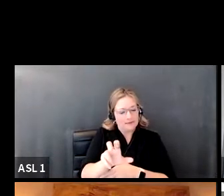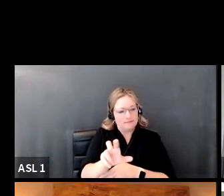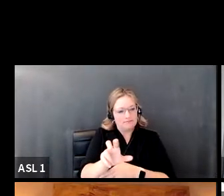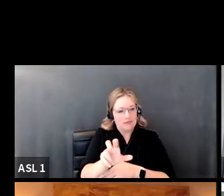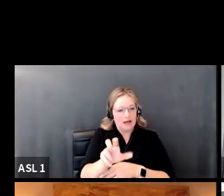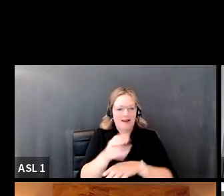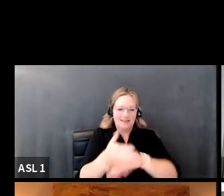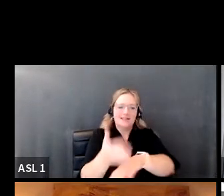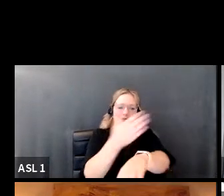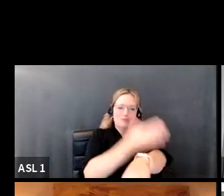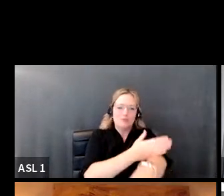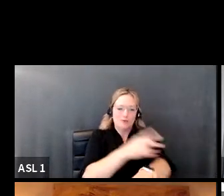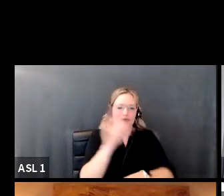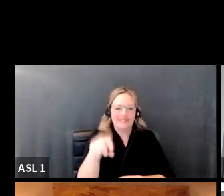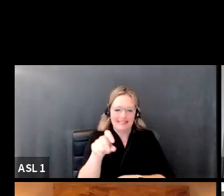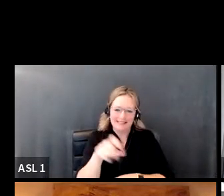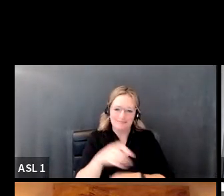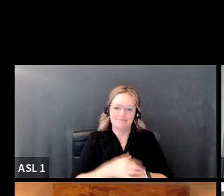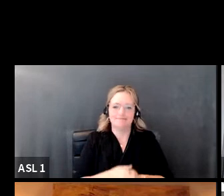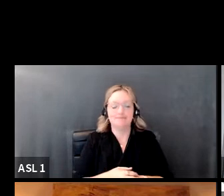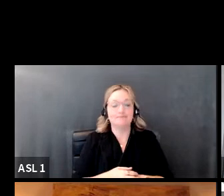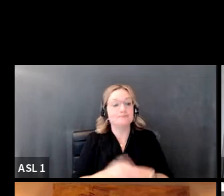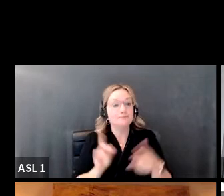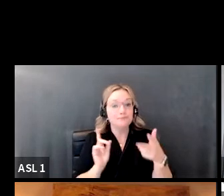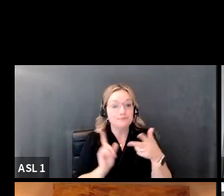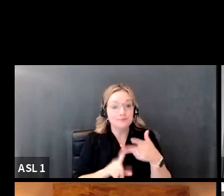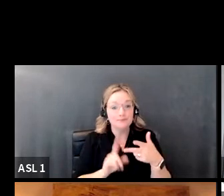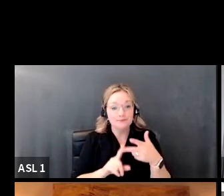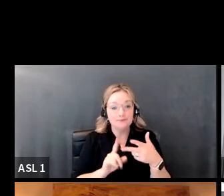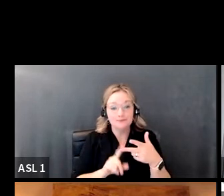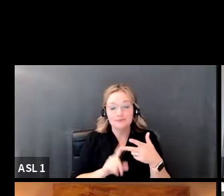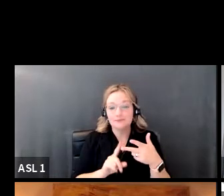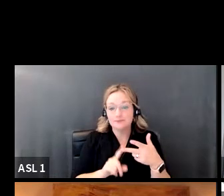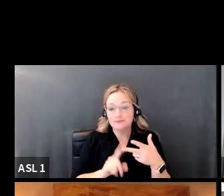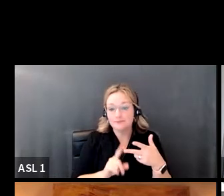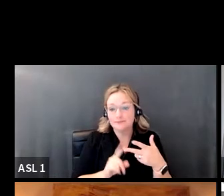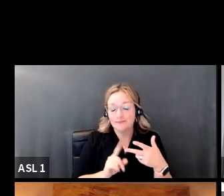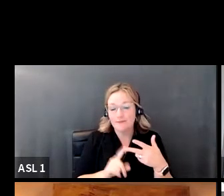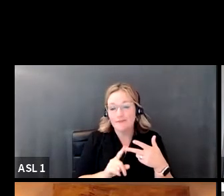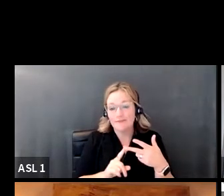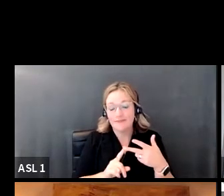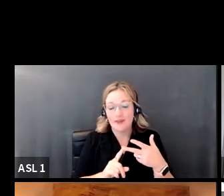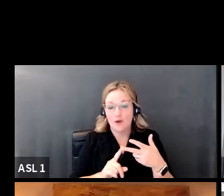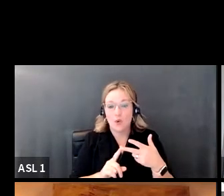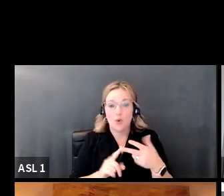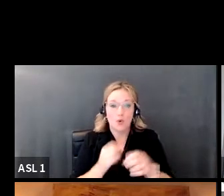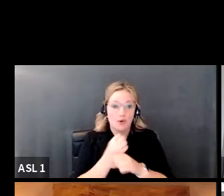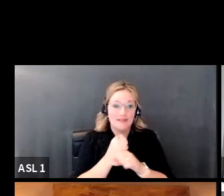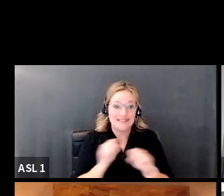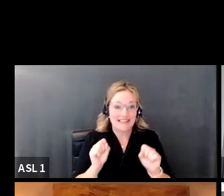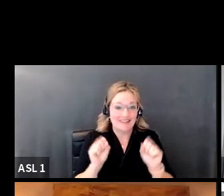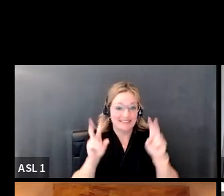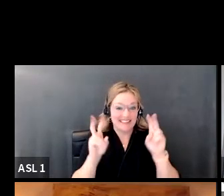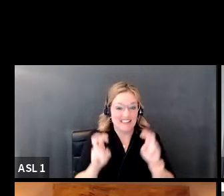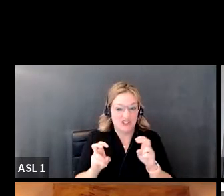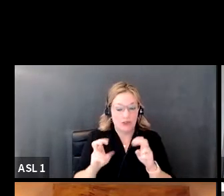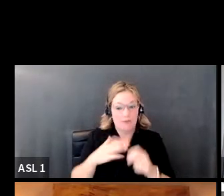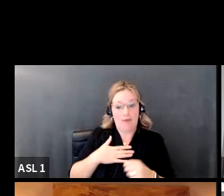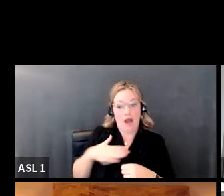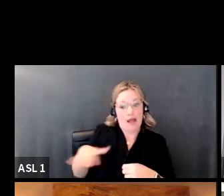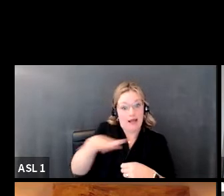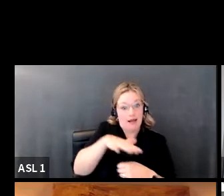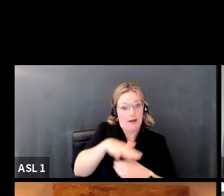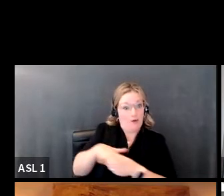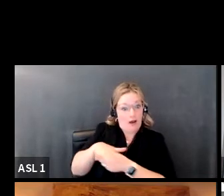in the items i've just mentioned and finally the number one safety issue in my ward i hear about